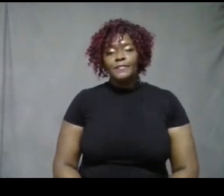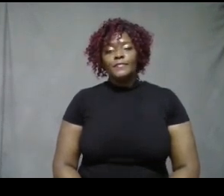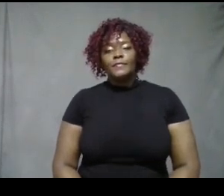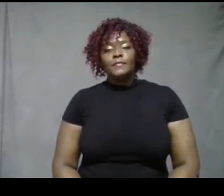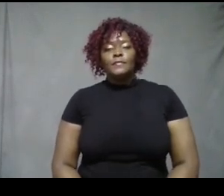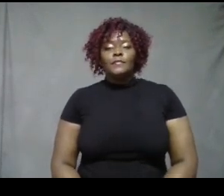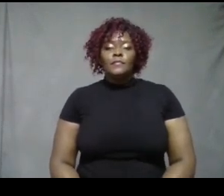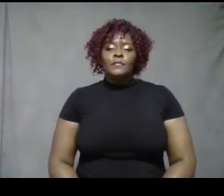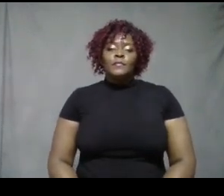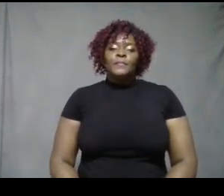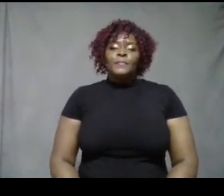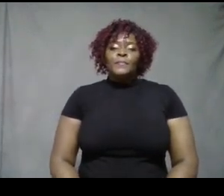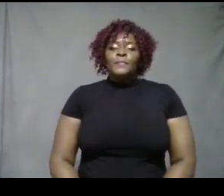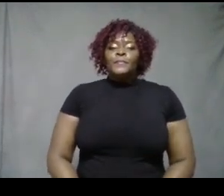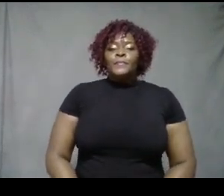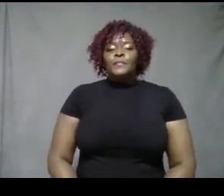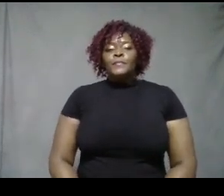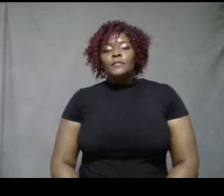Perfect. Thank you.